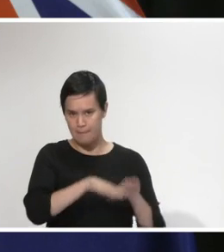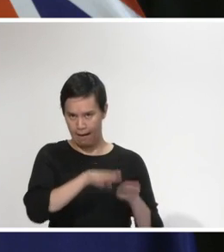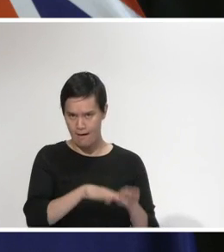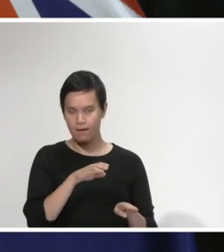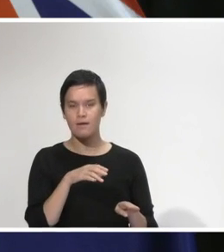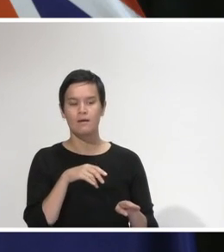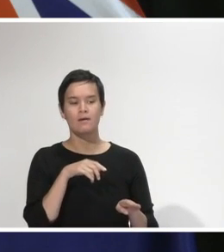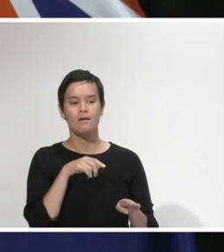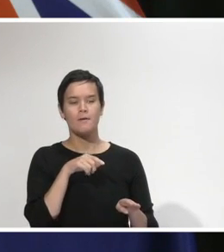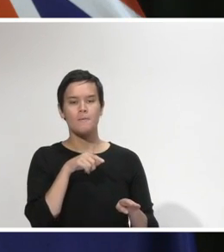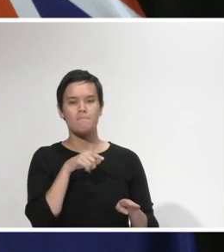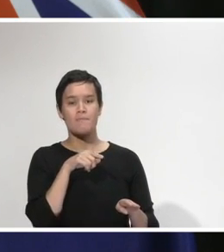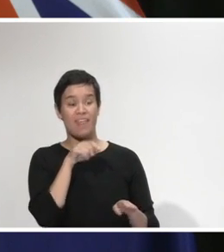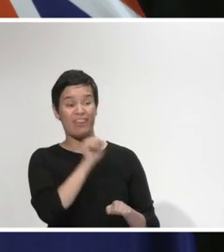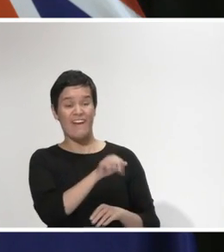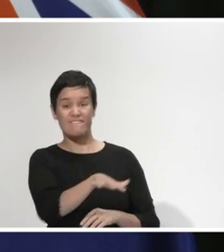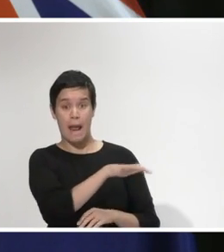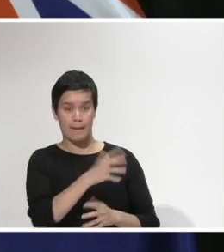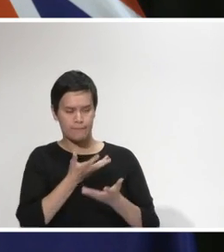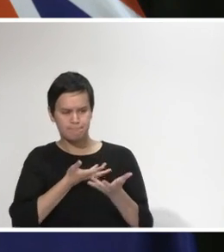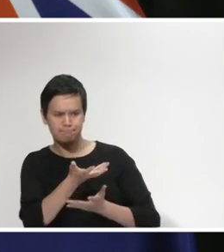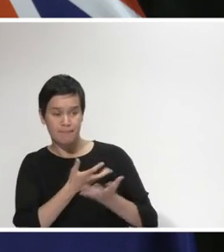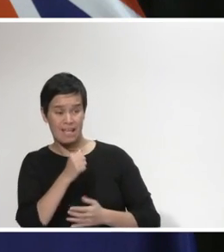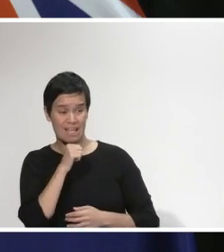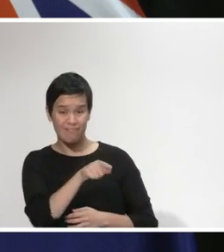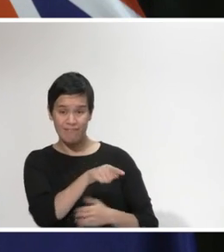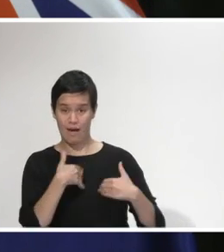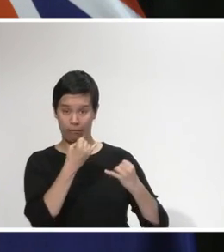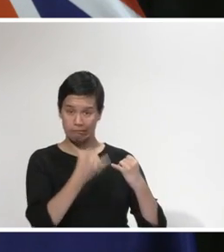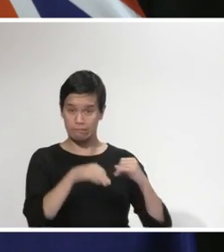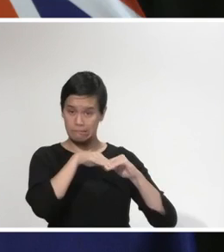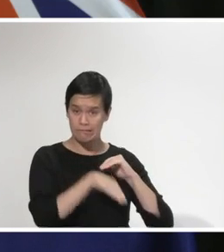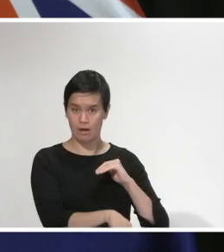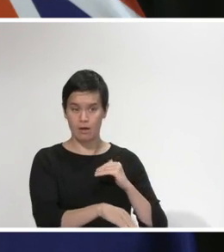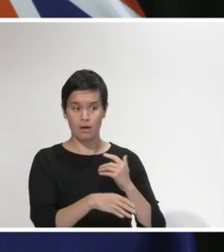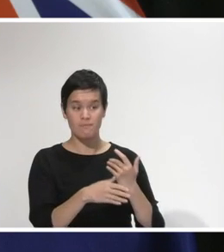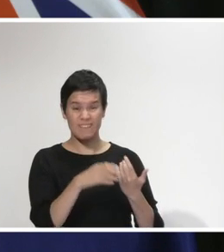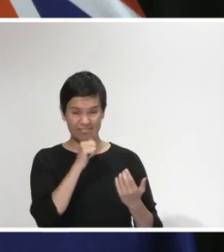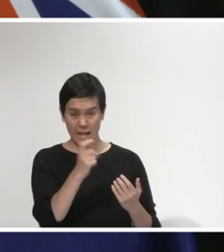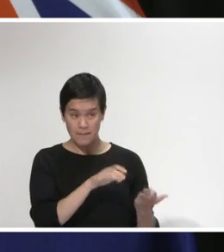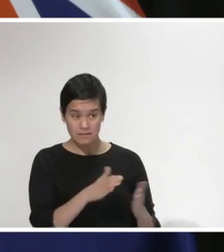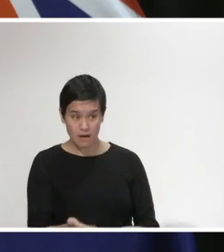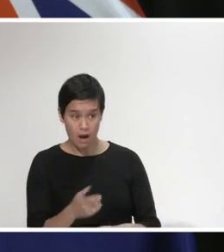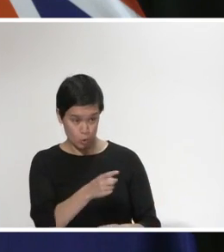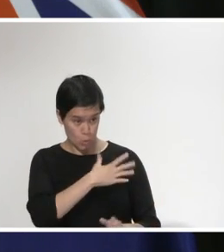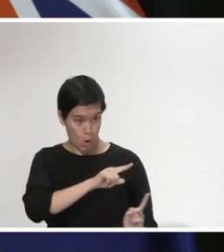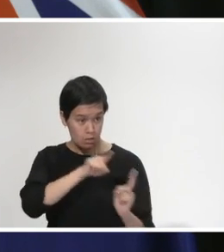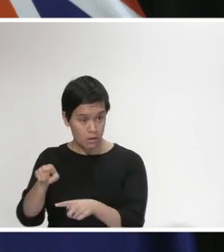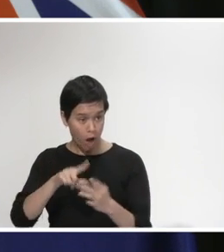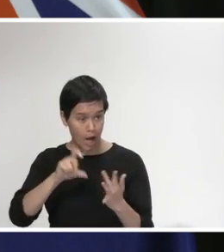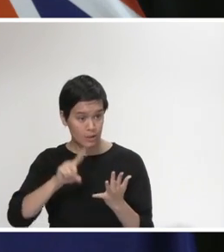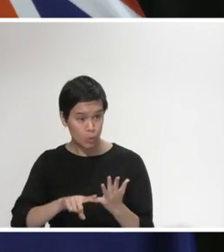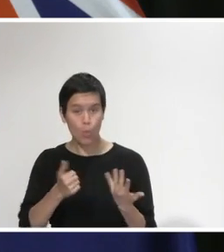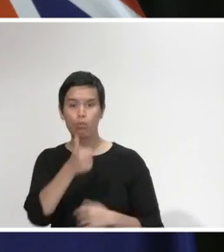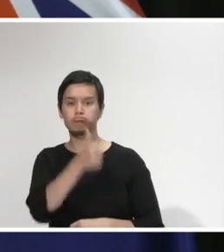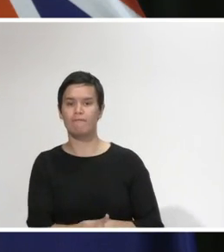intervention, including ICU type care, if they got into this situation. And as I say, a third of people every year in New